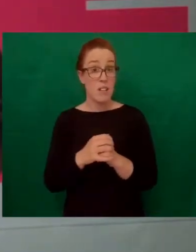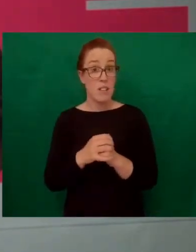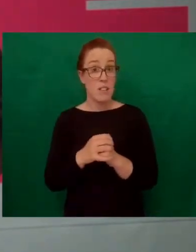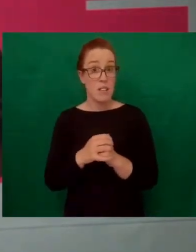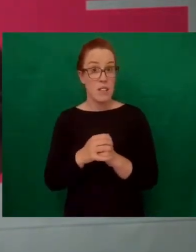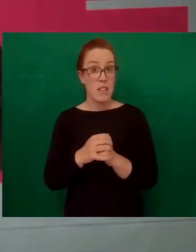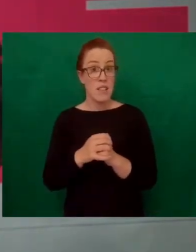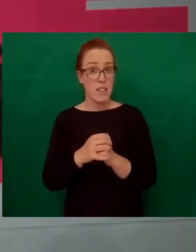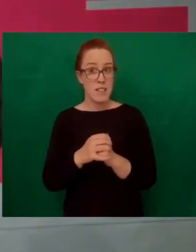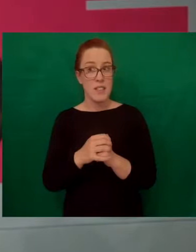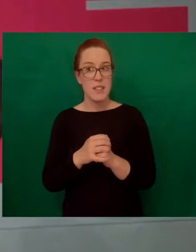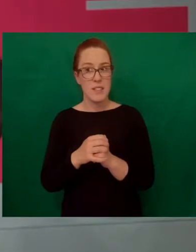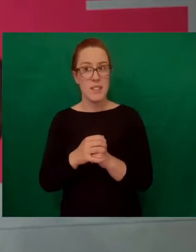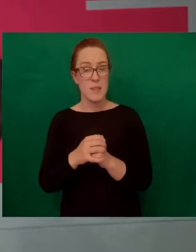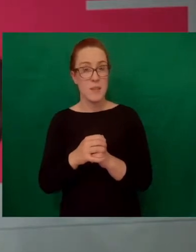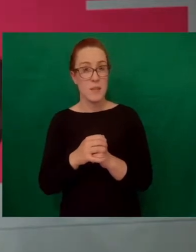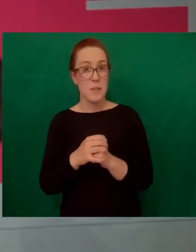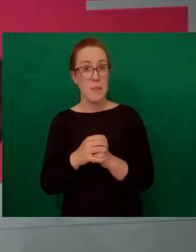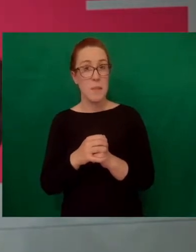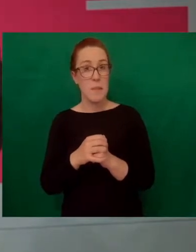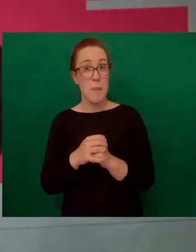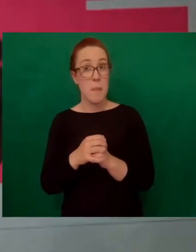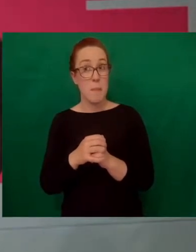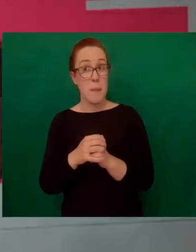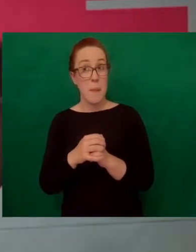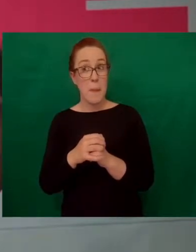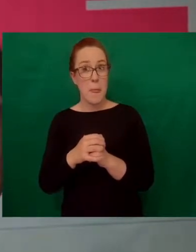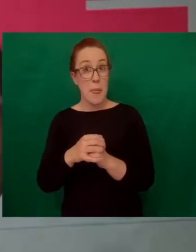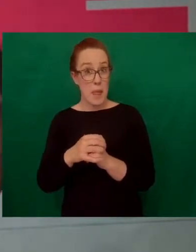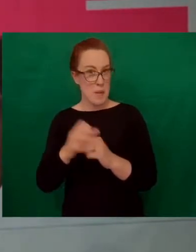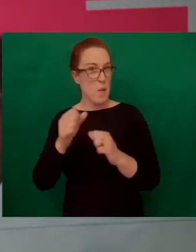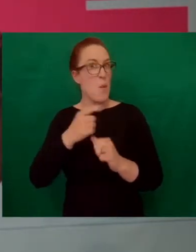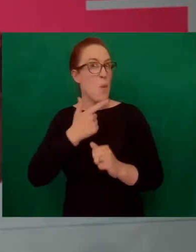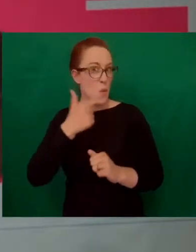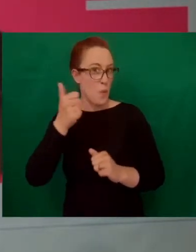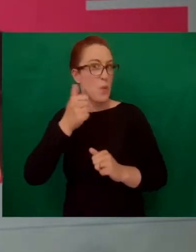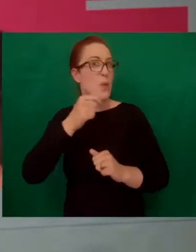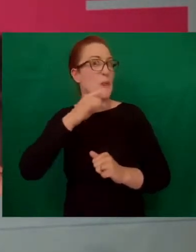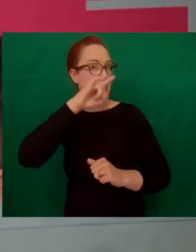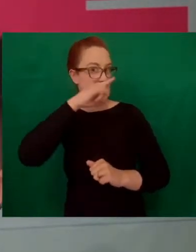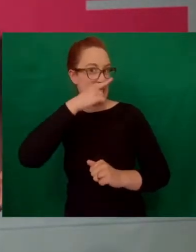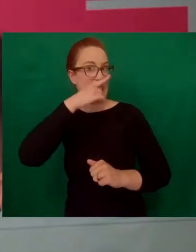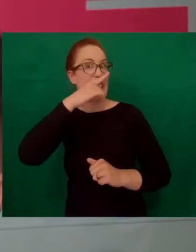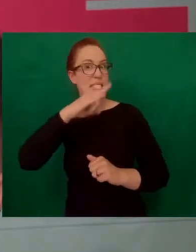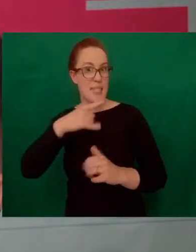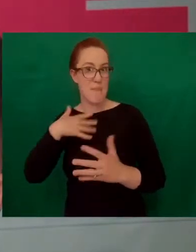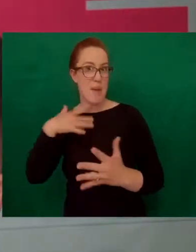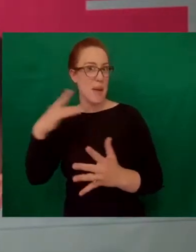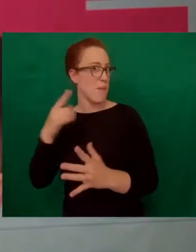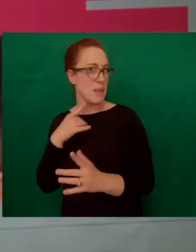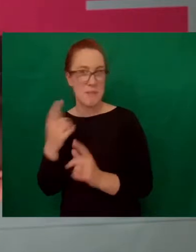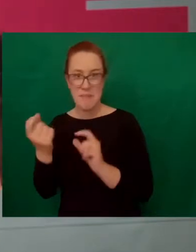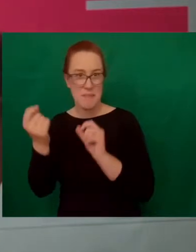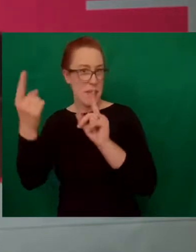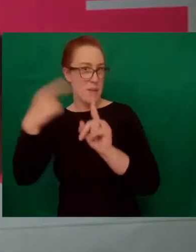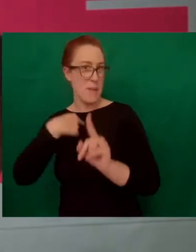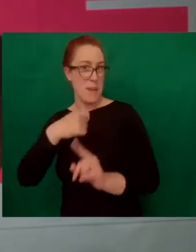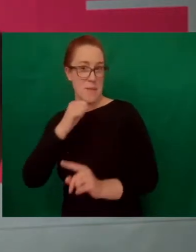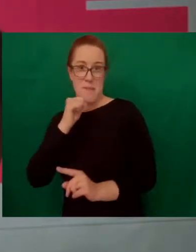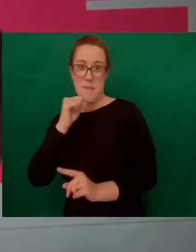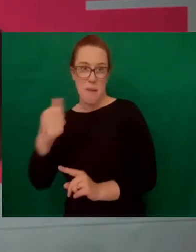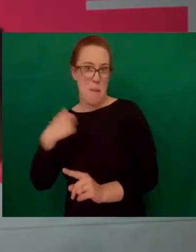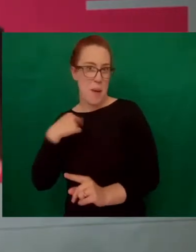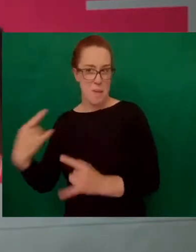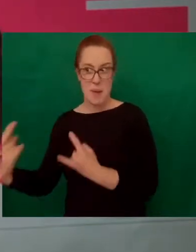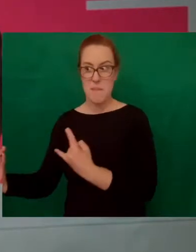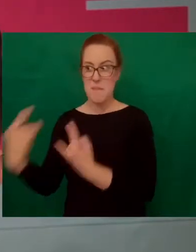Oh, that is a lovely dress, Phoenix. There are bigger kids in the older grades. They might not understand me. What